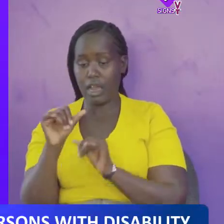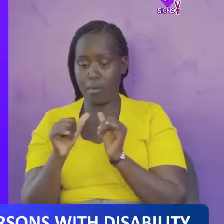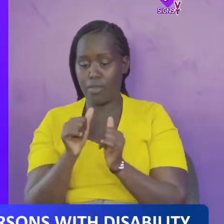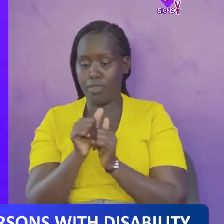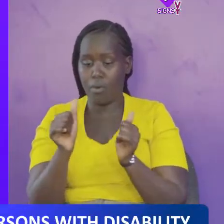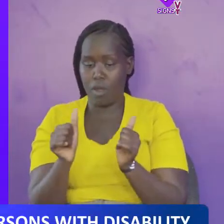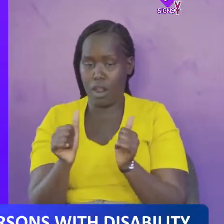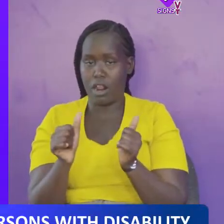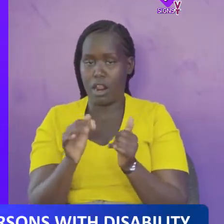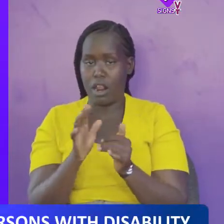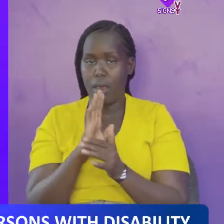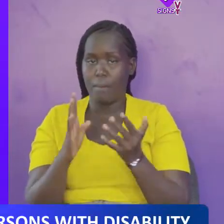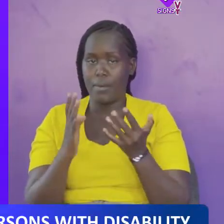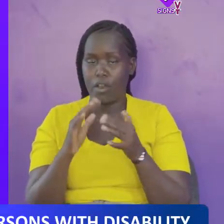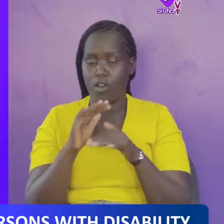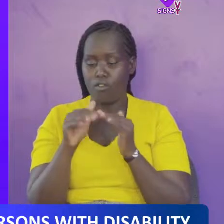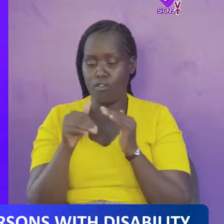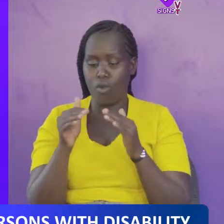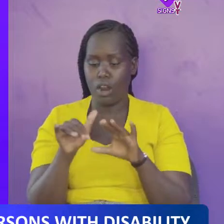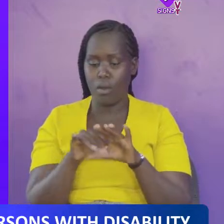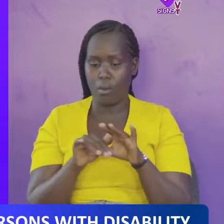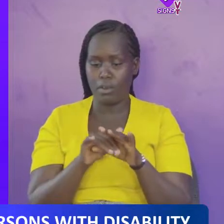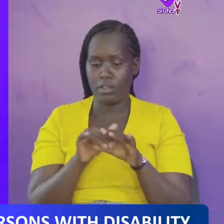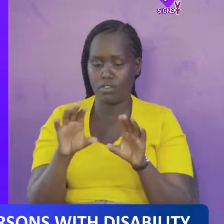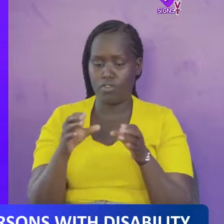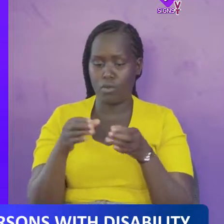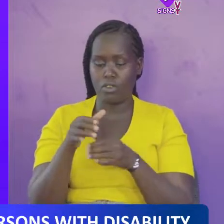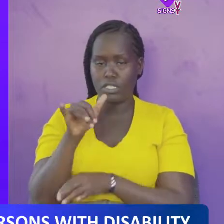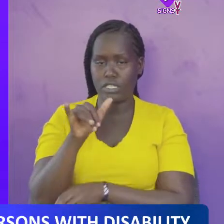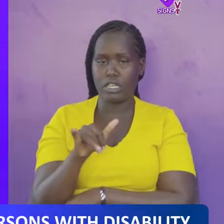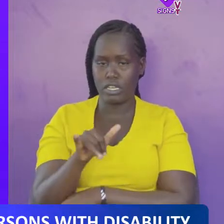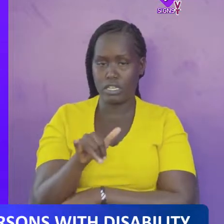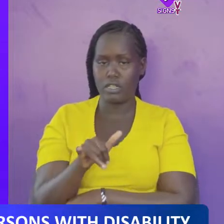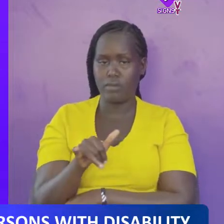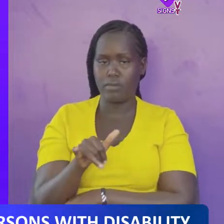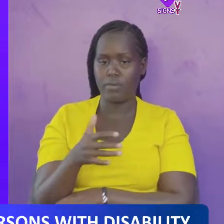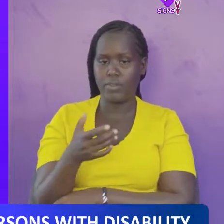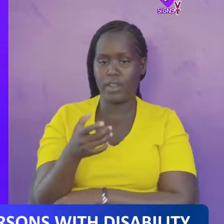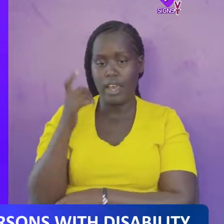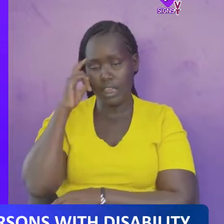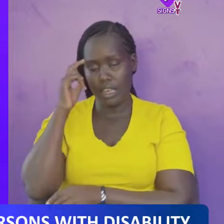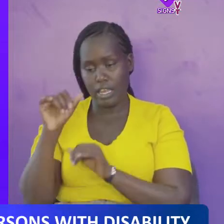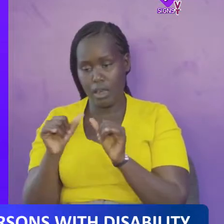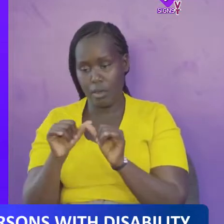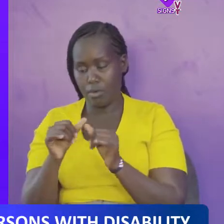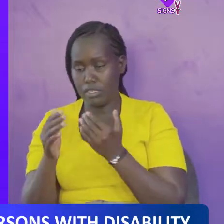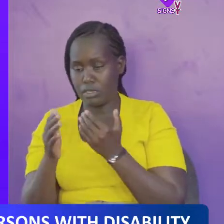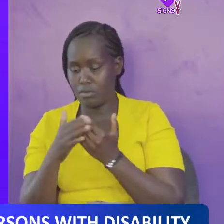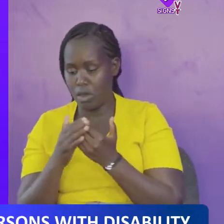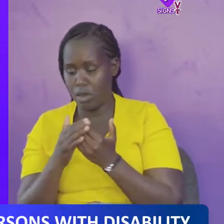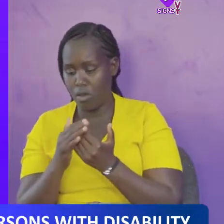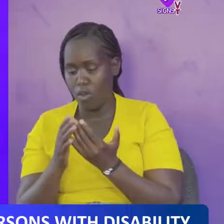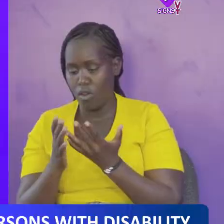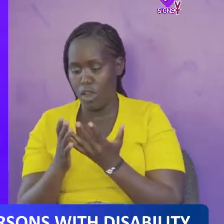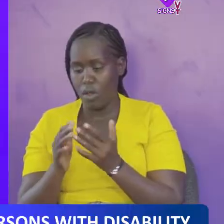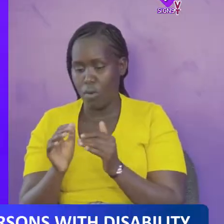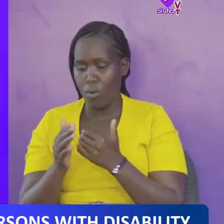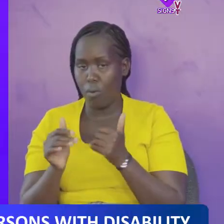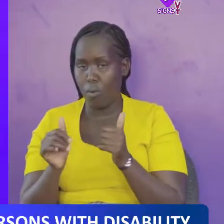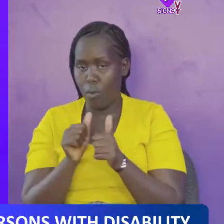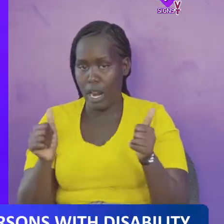all members of that community. Yes. And thinking of the welfare of all members of that community, we